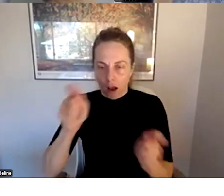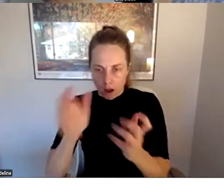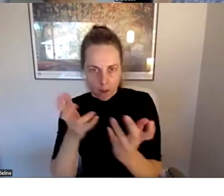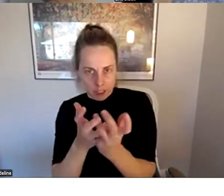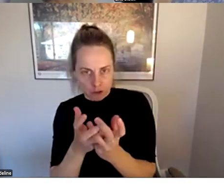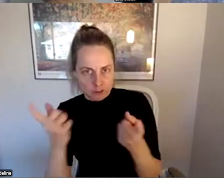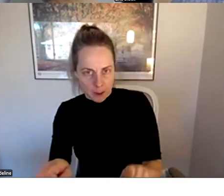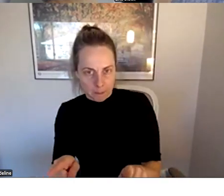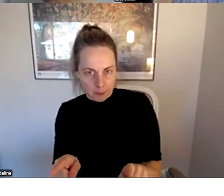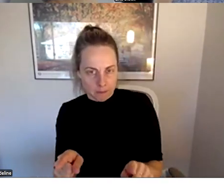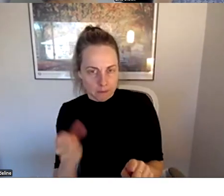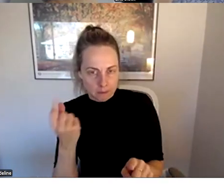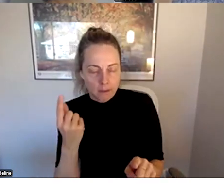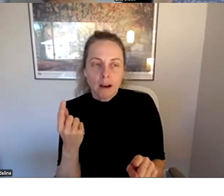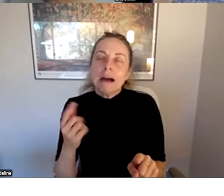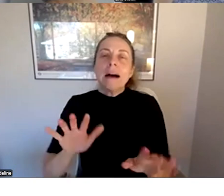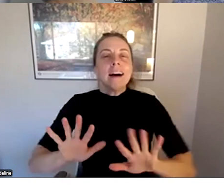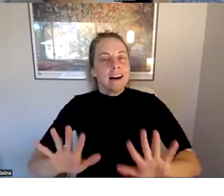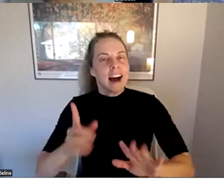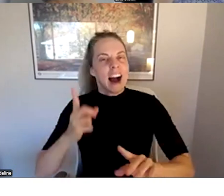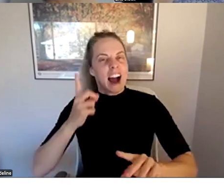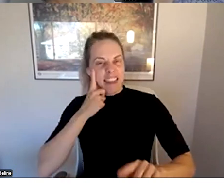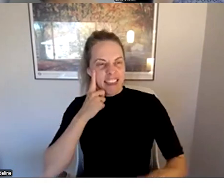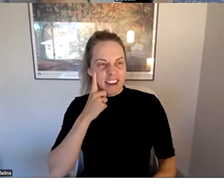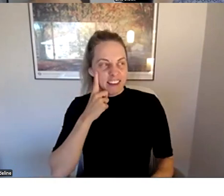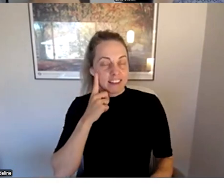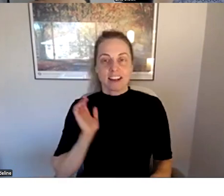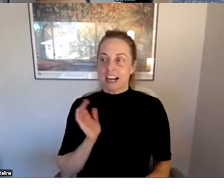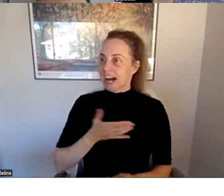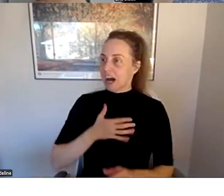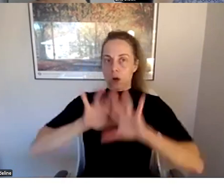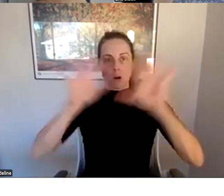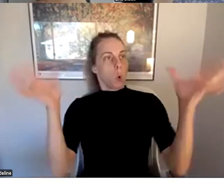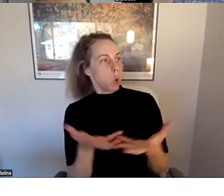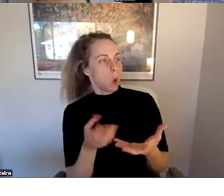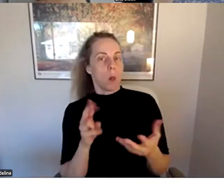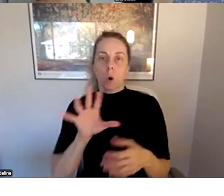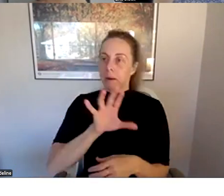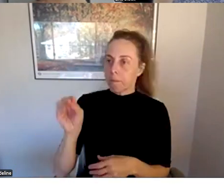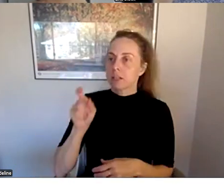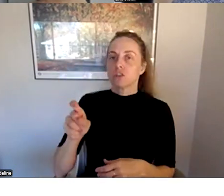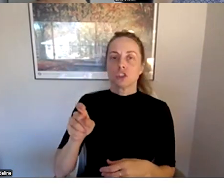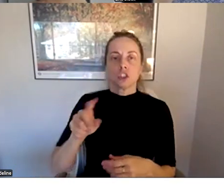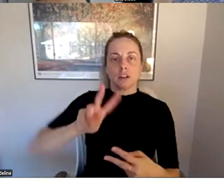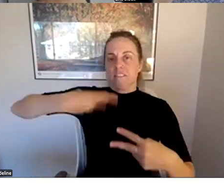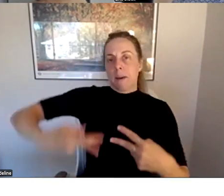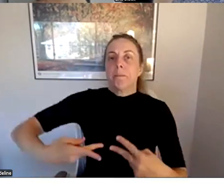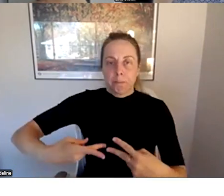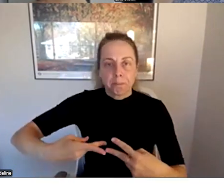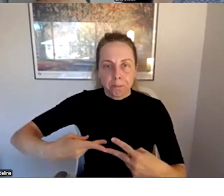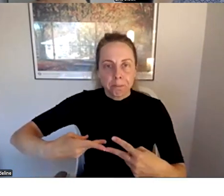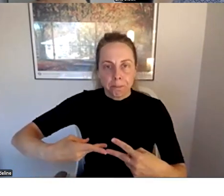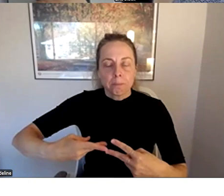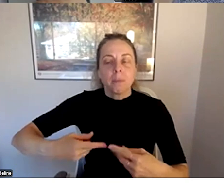made. I think we need to back up as a society or as employers and, you know, just start making